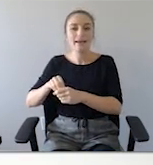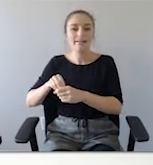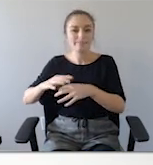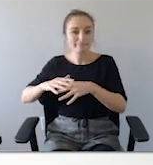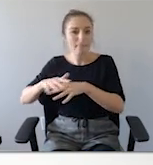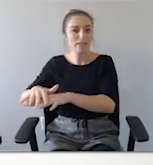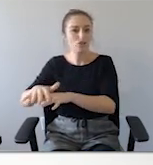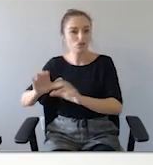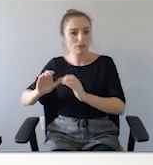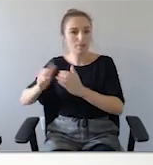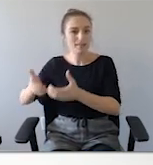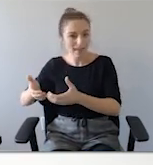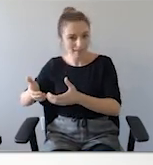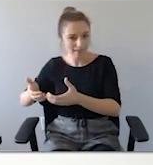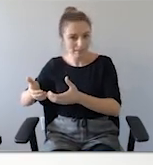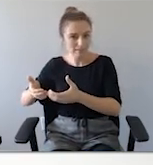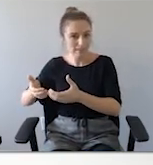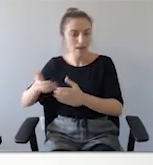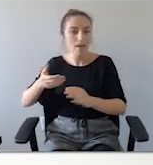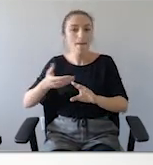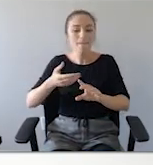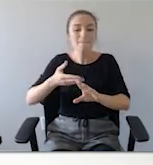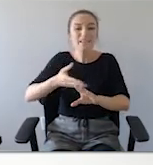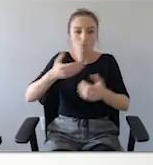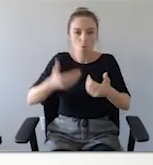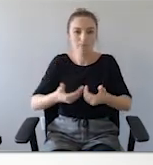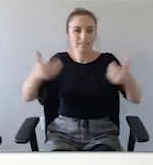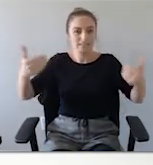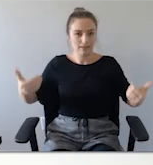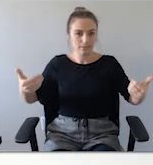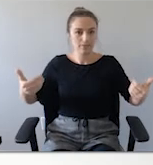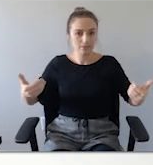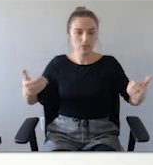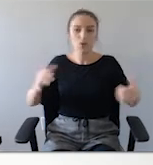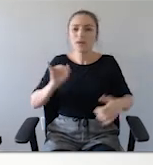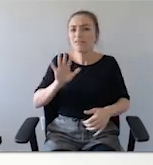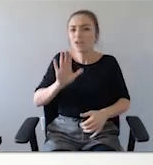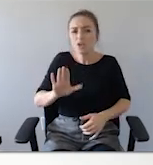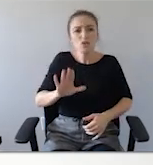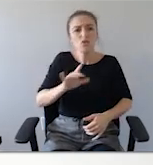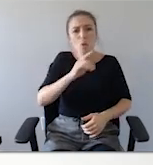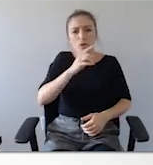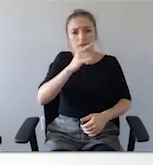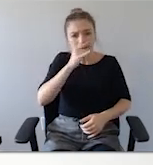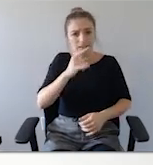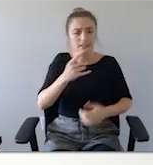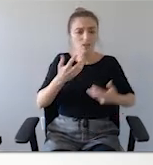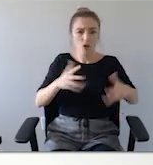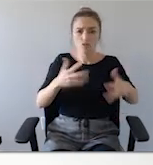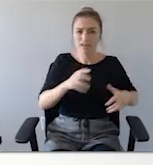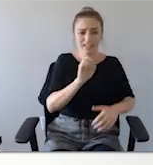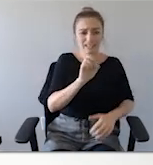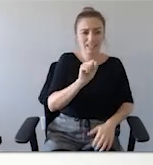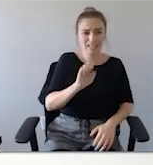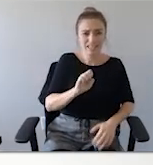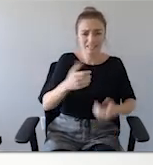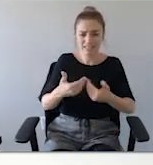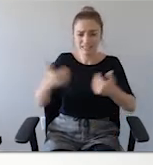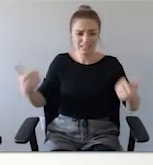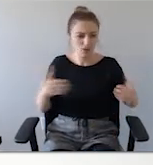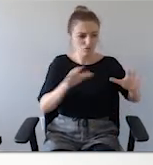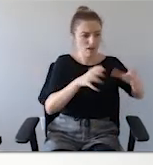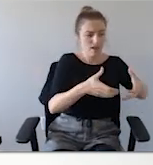it's a segregated classroom. If your kid is in a classroom that's just for kids with disabilities, it is segregated. Schools don't like when I use that word,